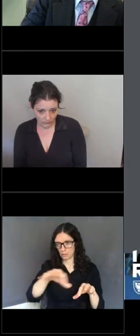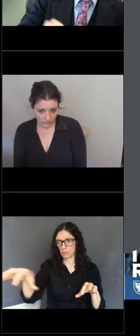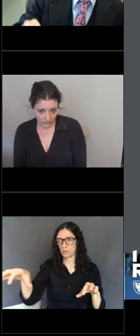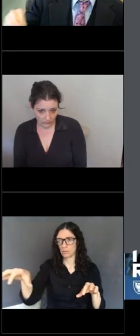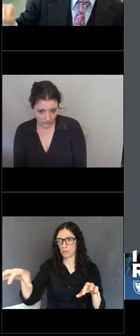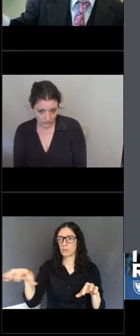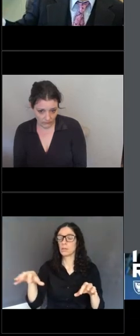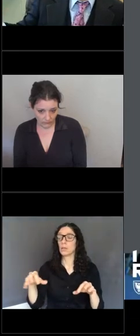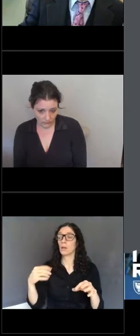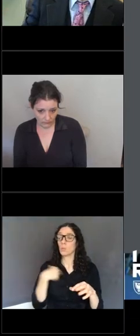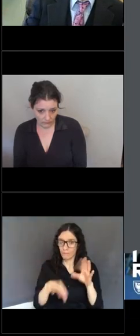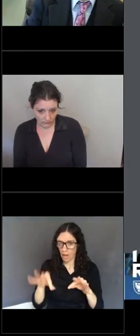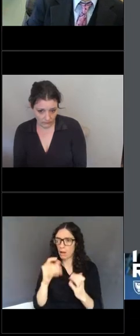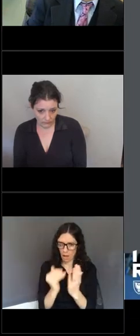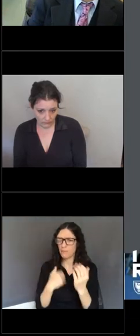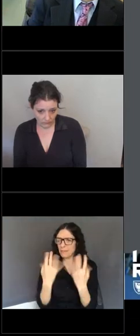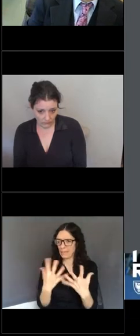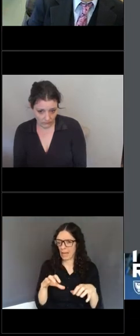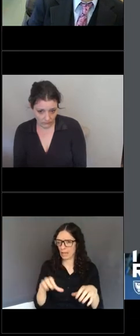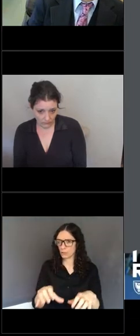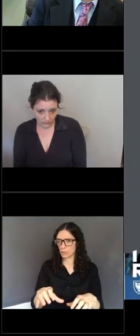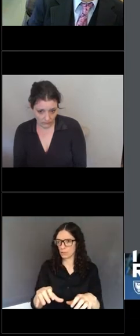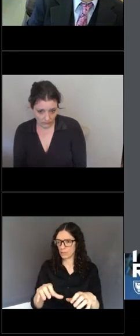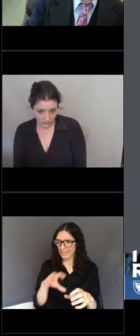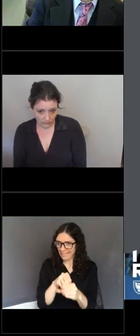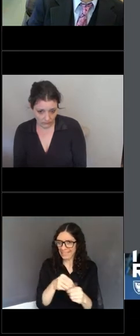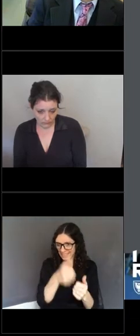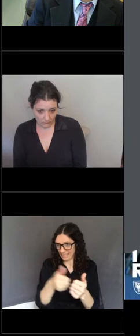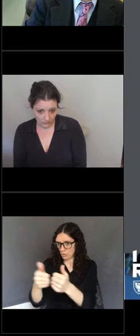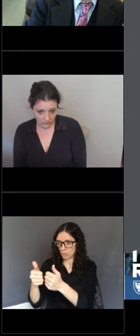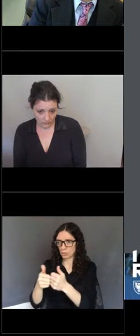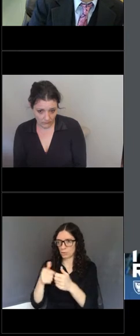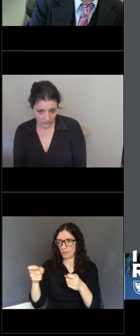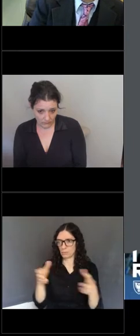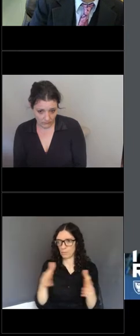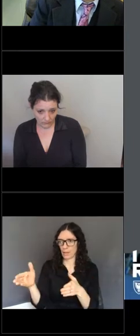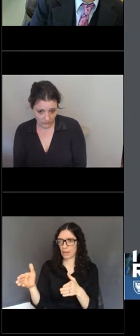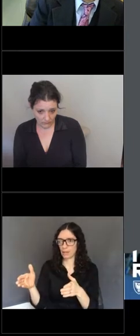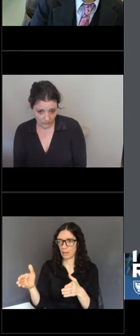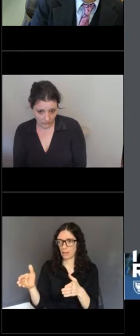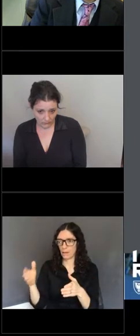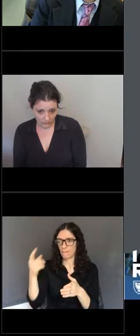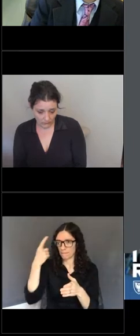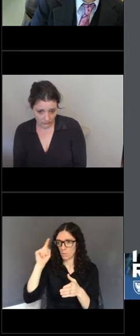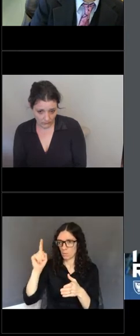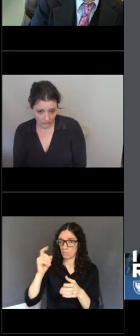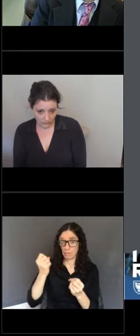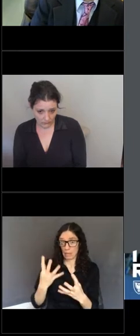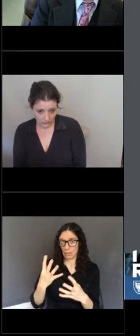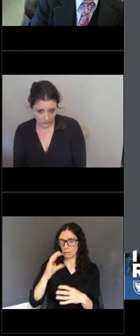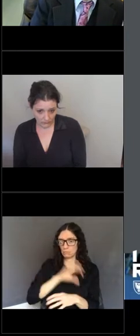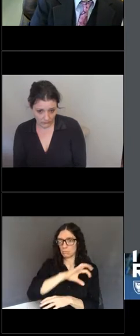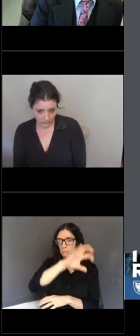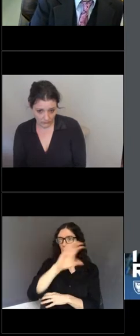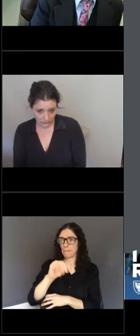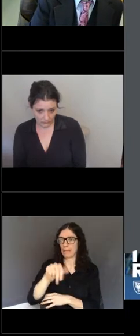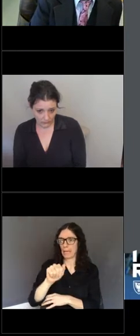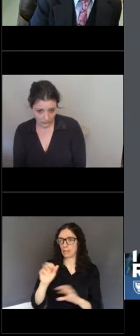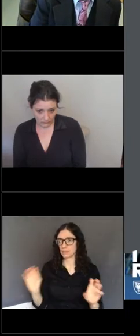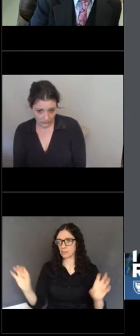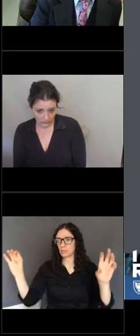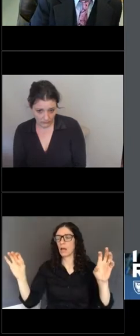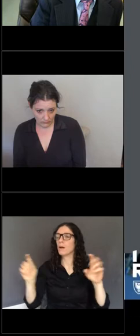that were then found within all the individual management plans in a lot of these US coastal MPAs, but the large